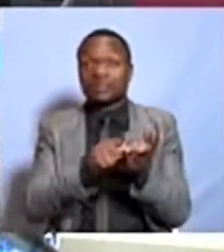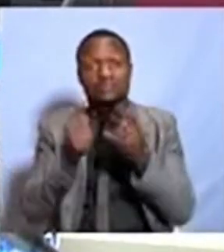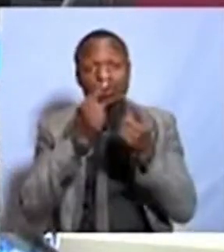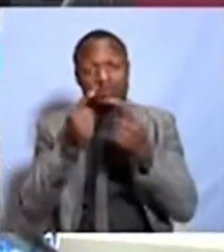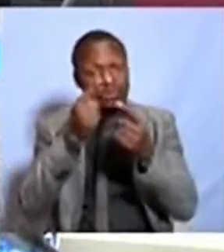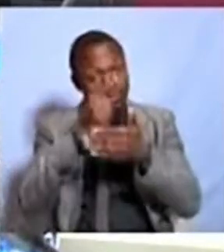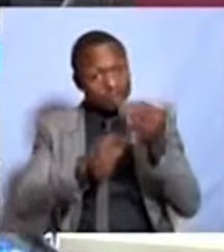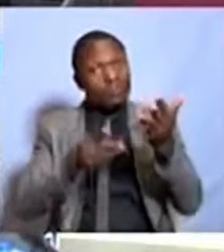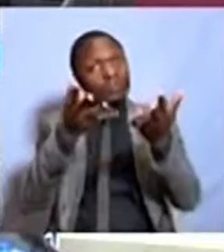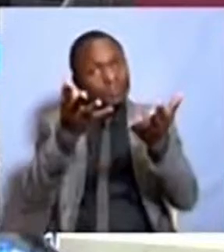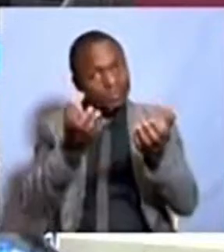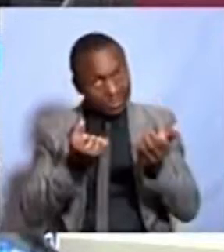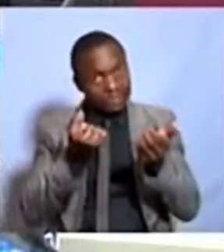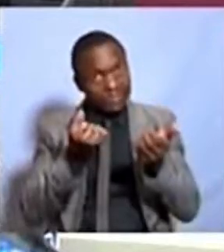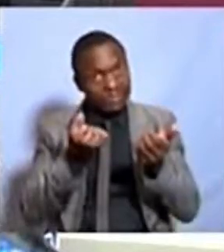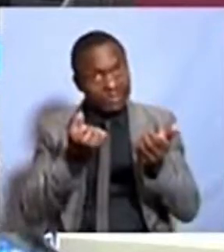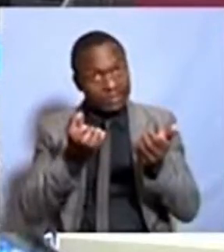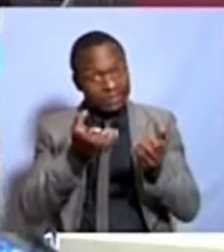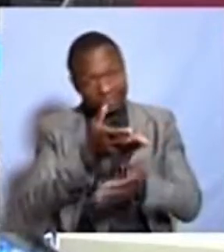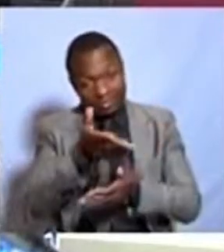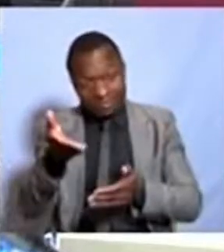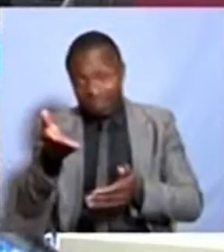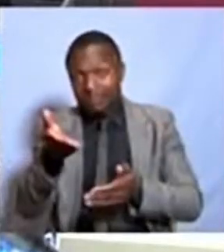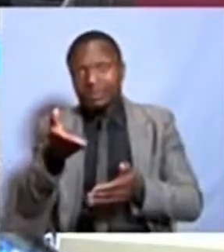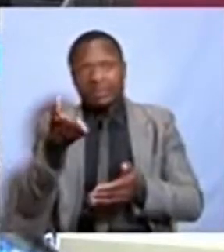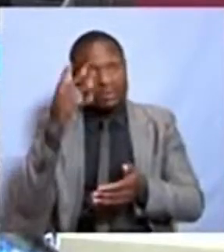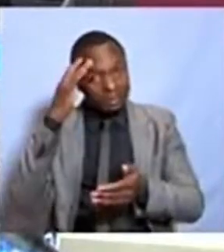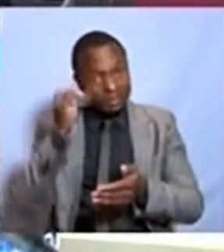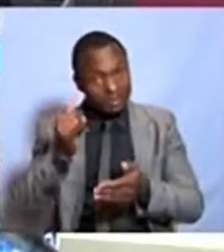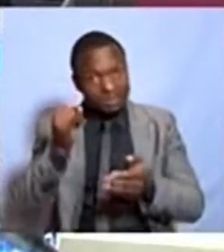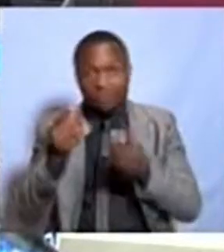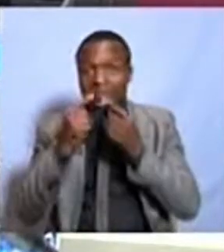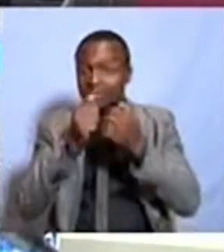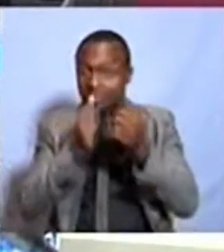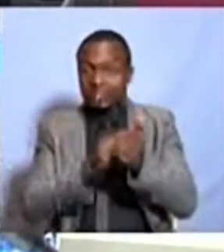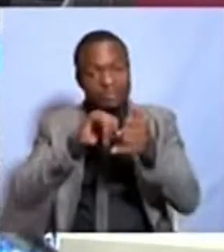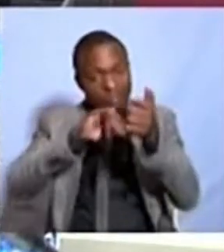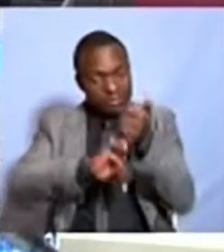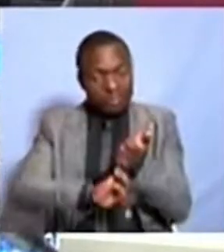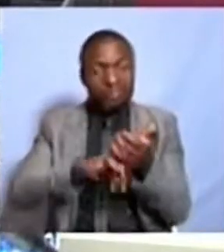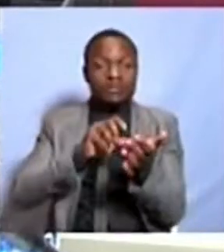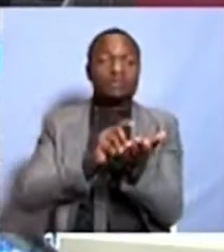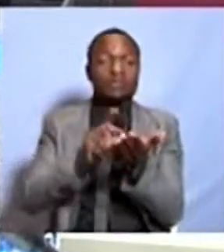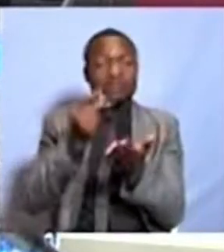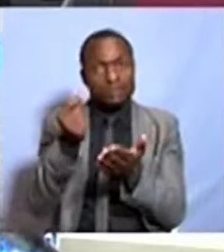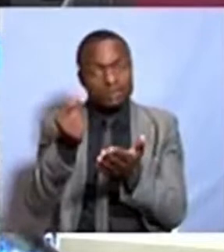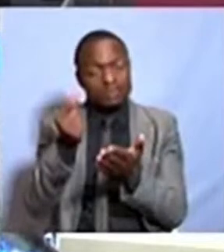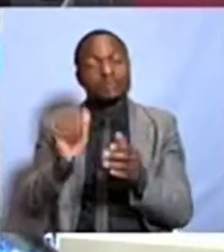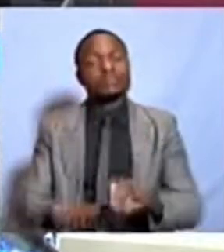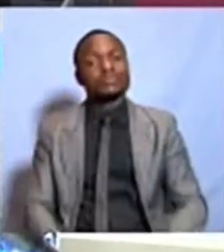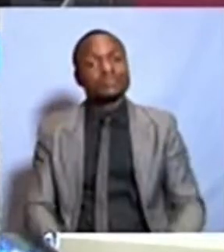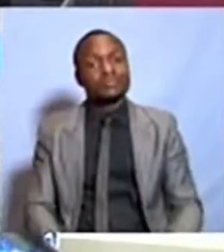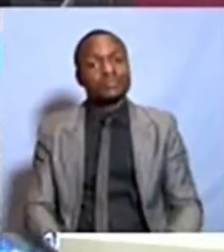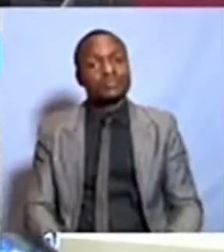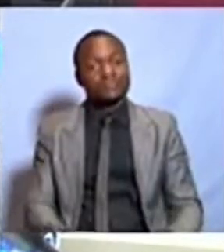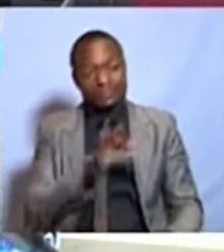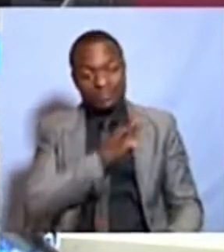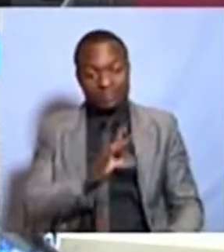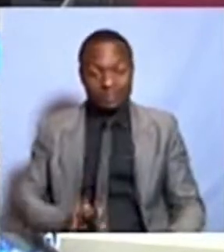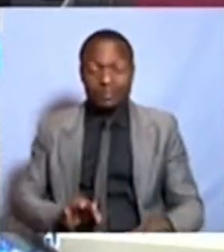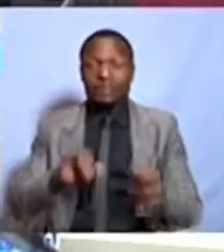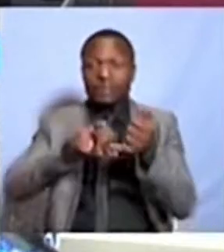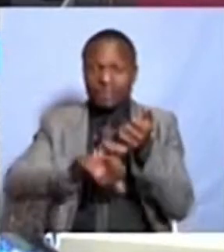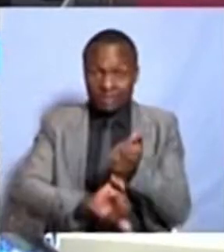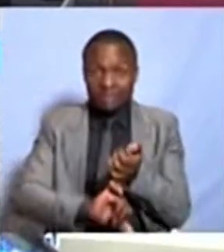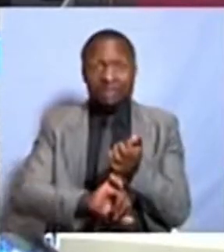we actually want from the ground. And this is why I'm going back to social cash transfer being a food cash